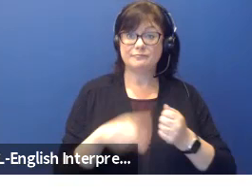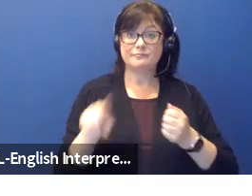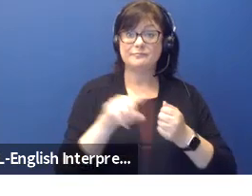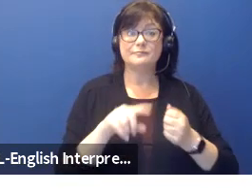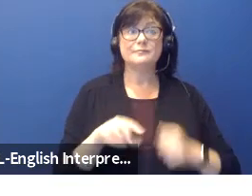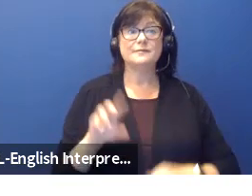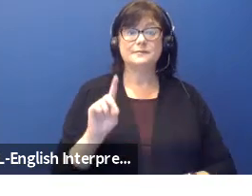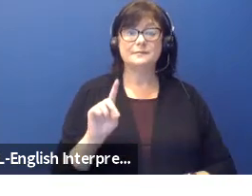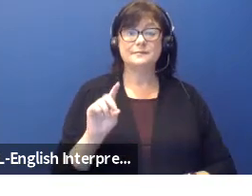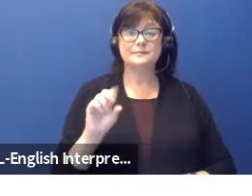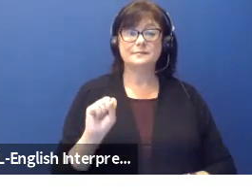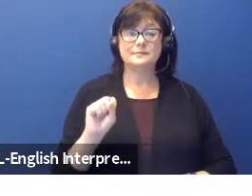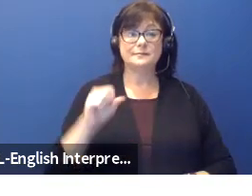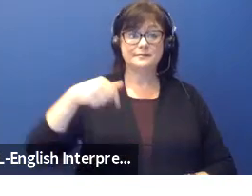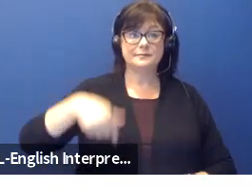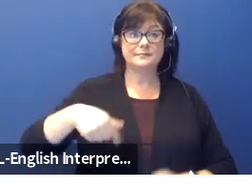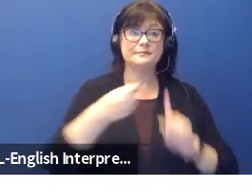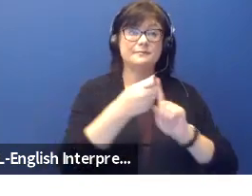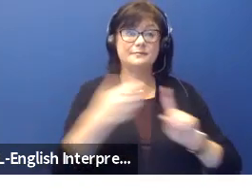quality report is